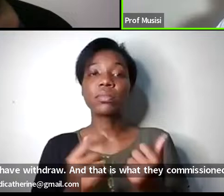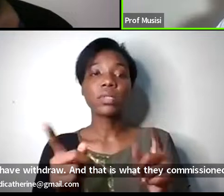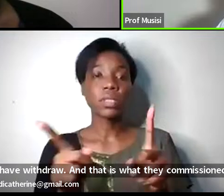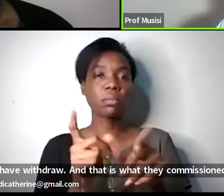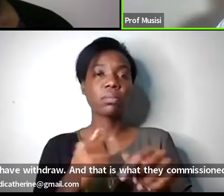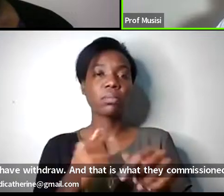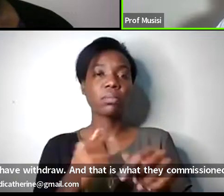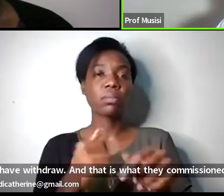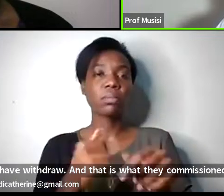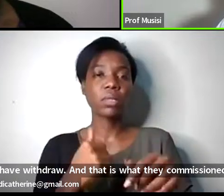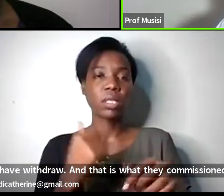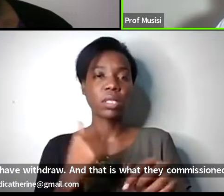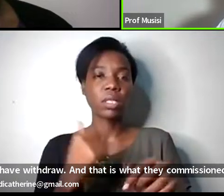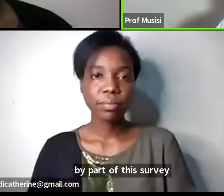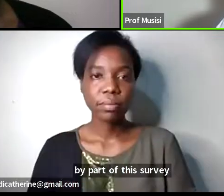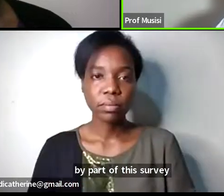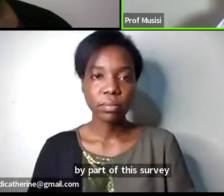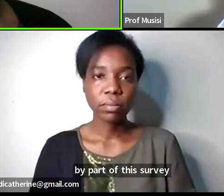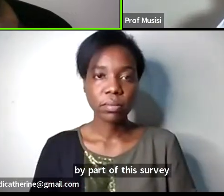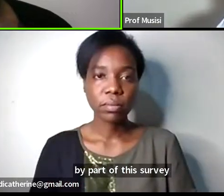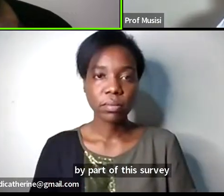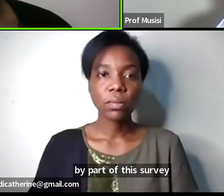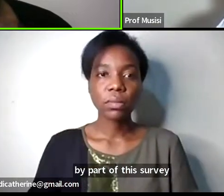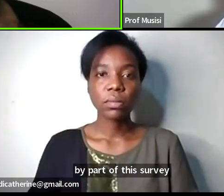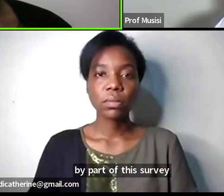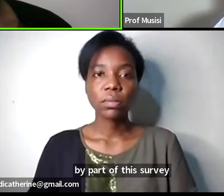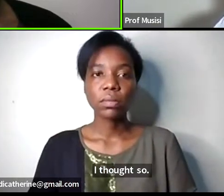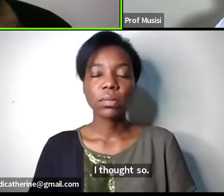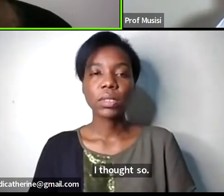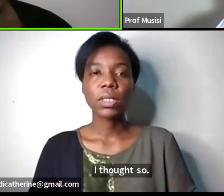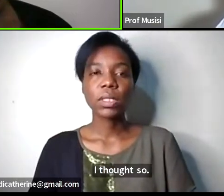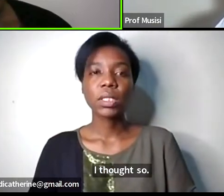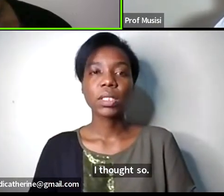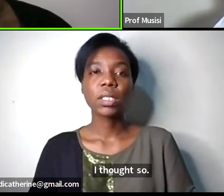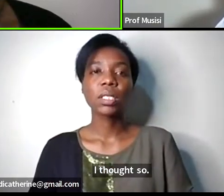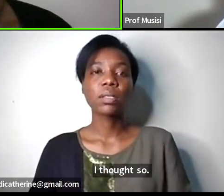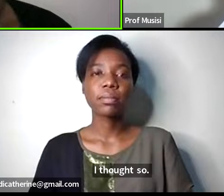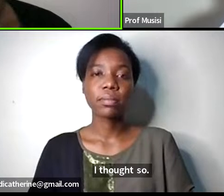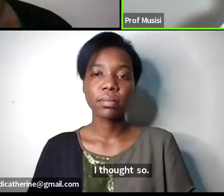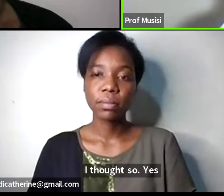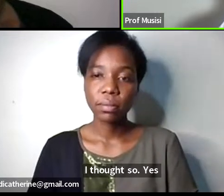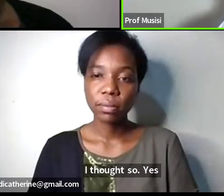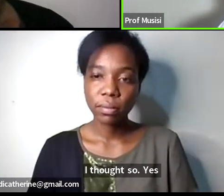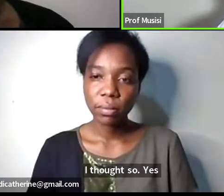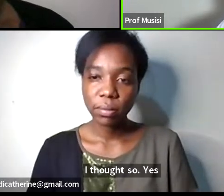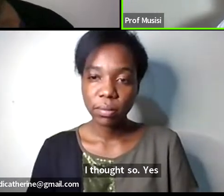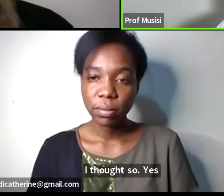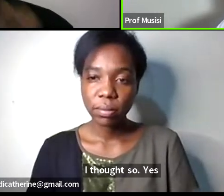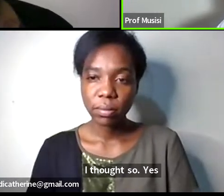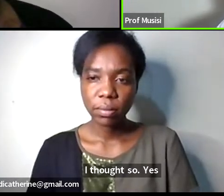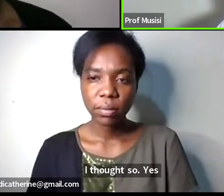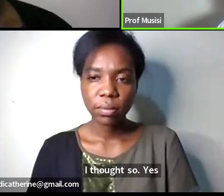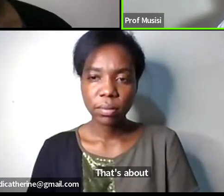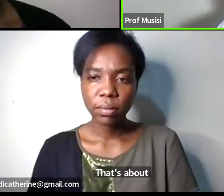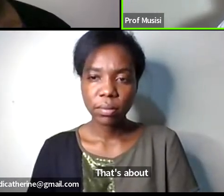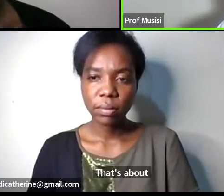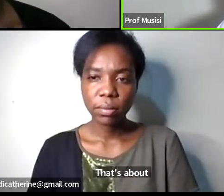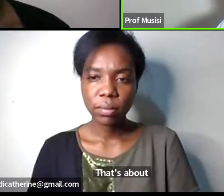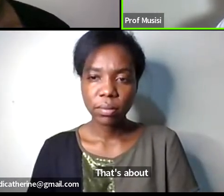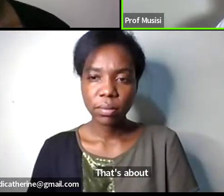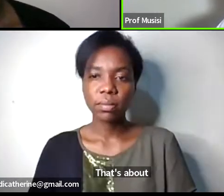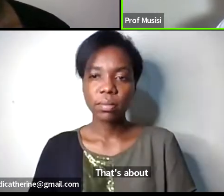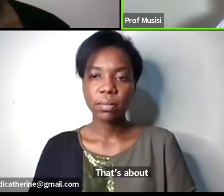treatable. Yes, and bipolar disorder, mental health literacy. It's not